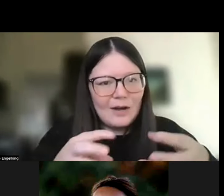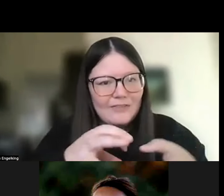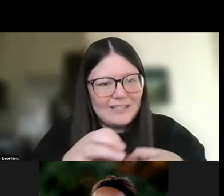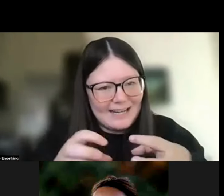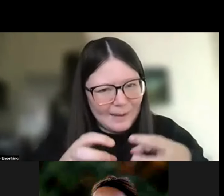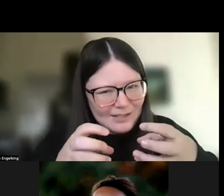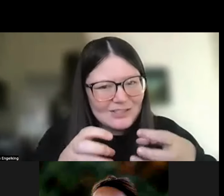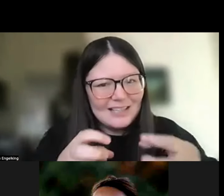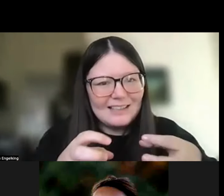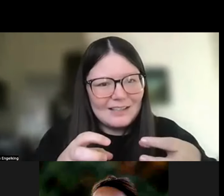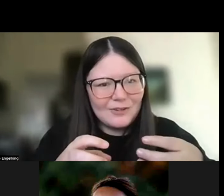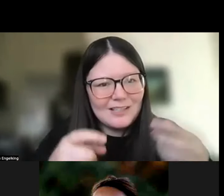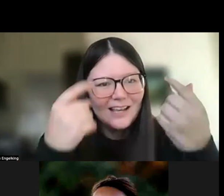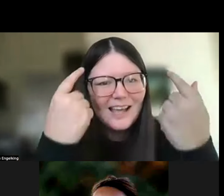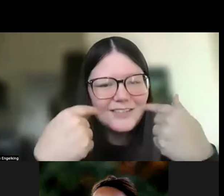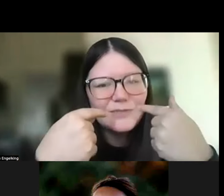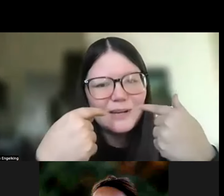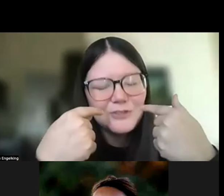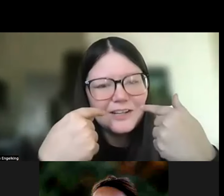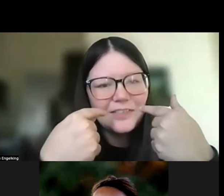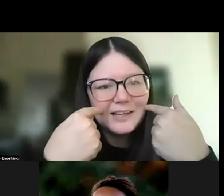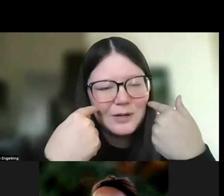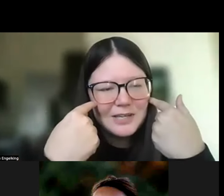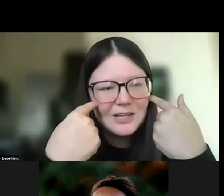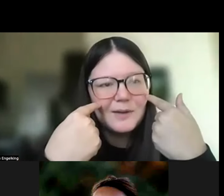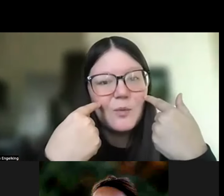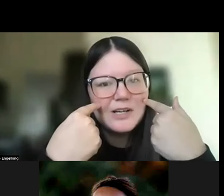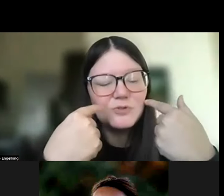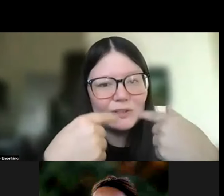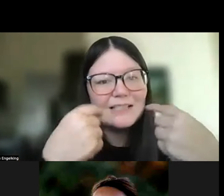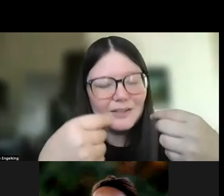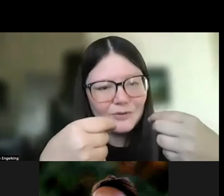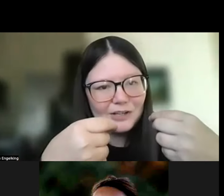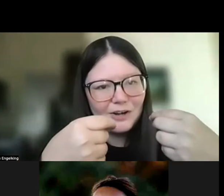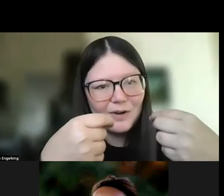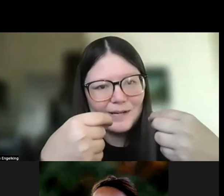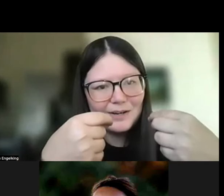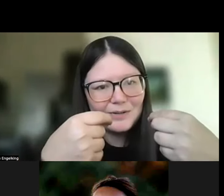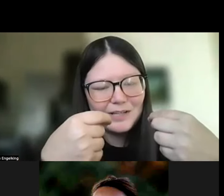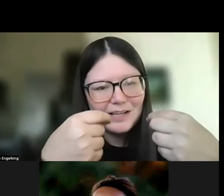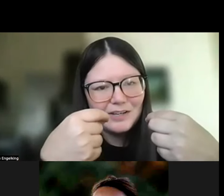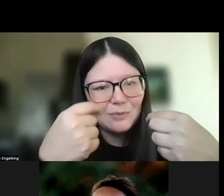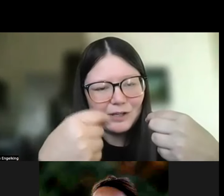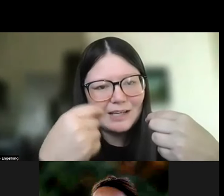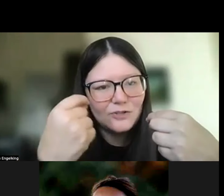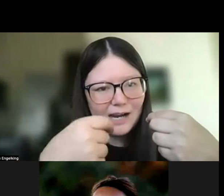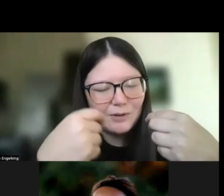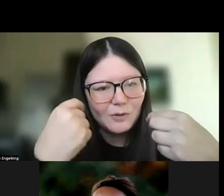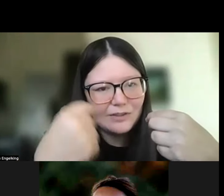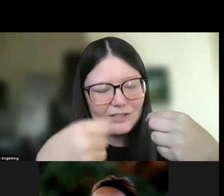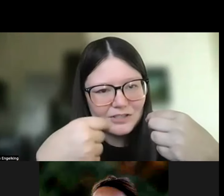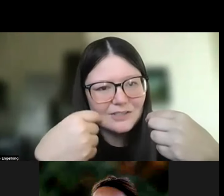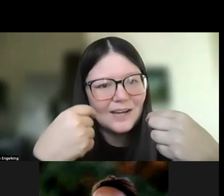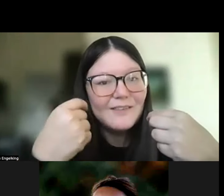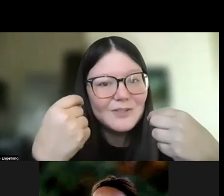comes out and the dynamics are slightly different. Yeah. And so that's why I'm trying to think, like, when I'm here, like, what is really different, about, working in tribal